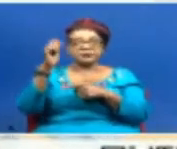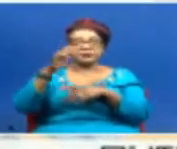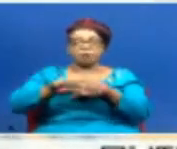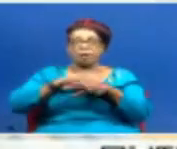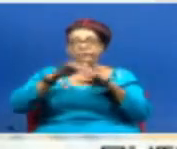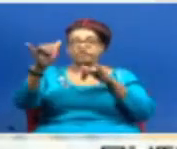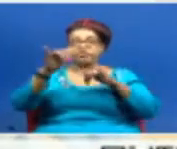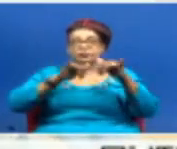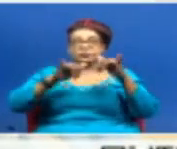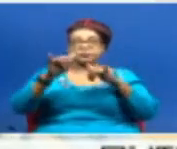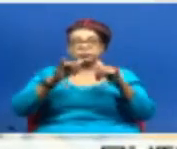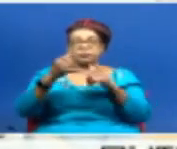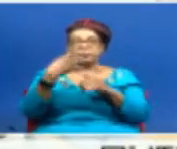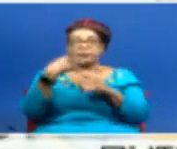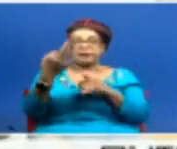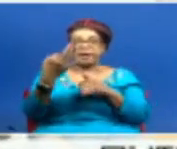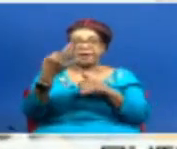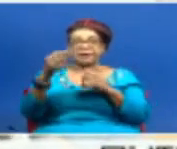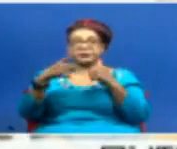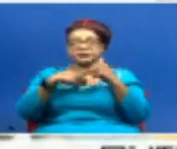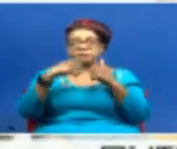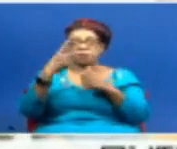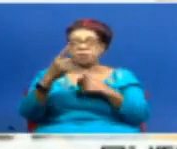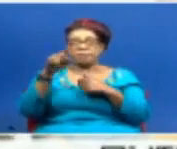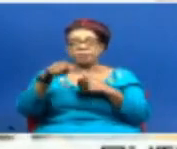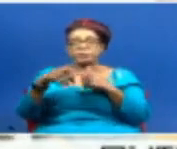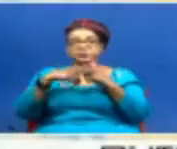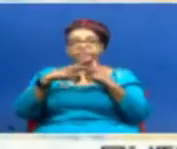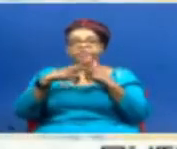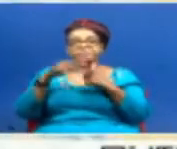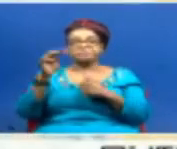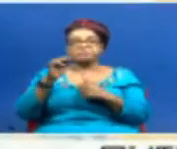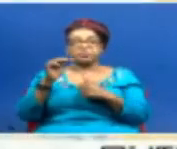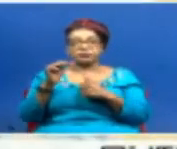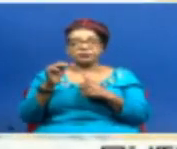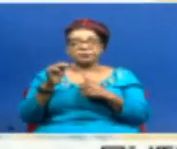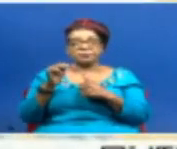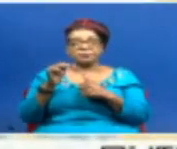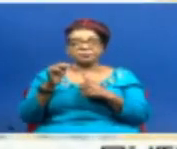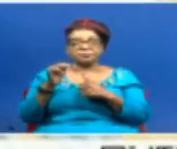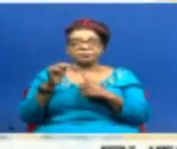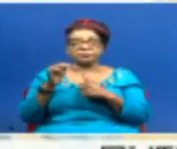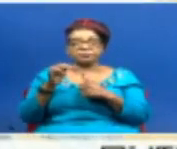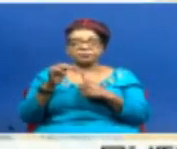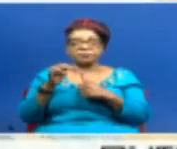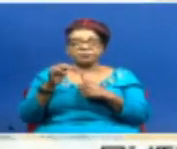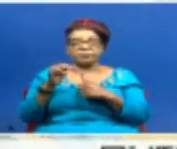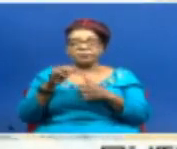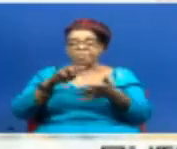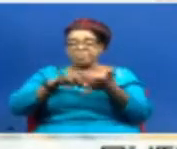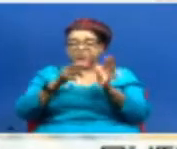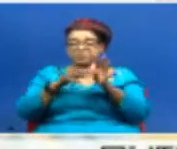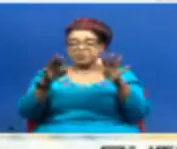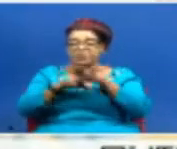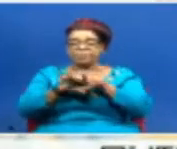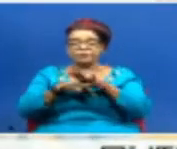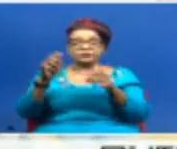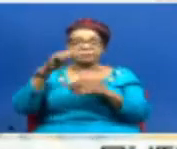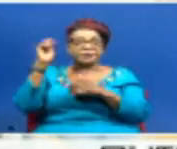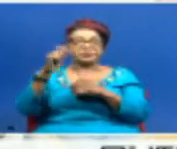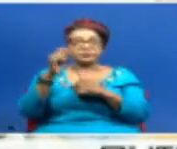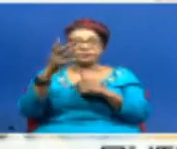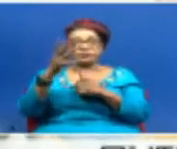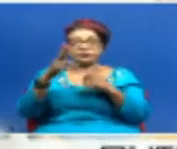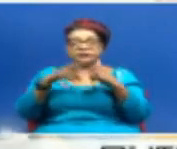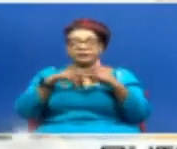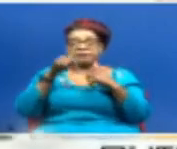travel was 361.7 million shillings. The office of the deputy president accounted for 40.7 million